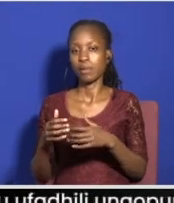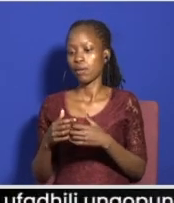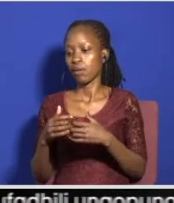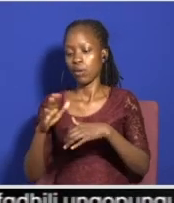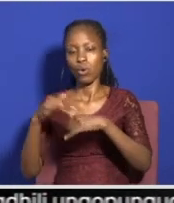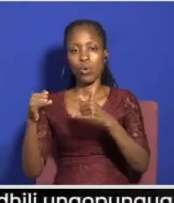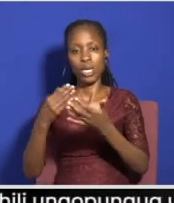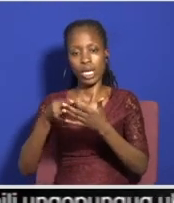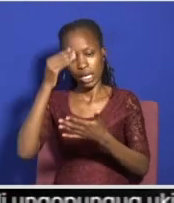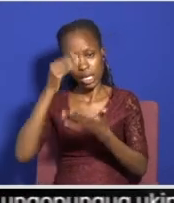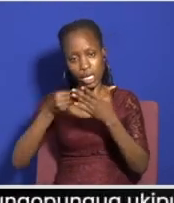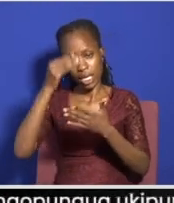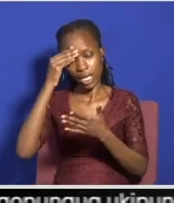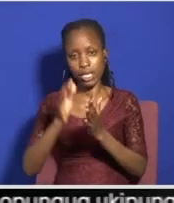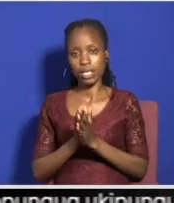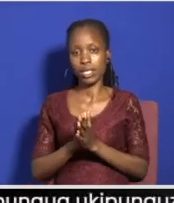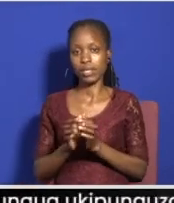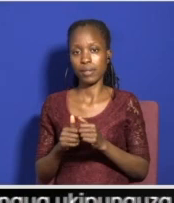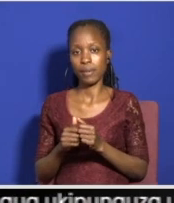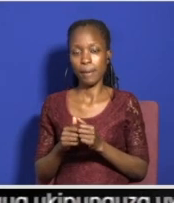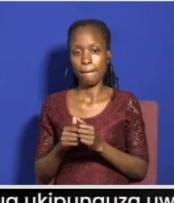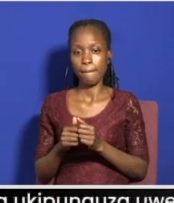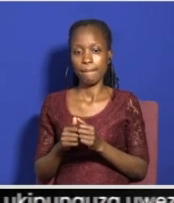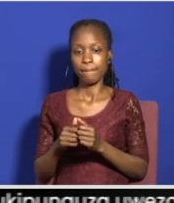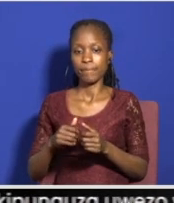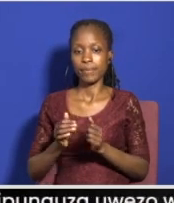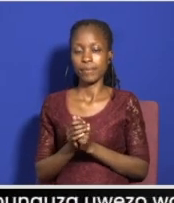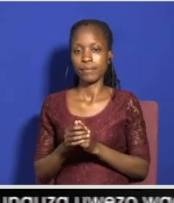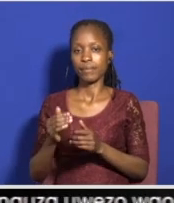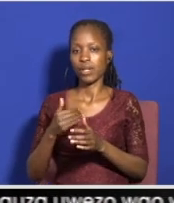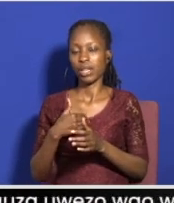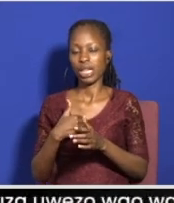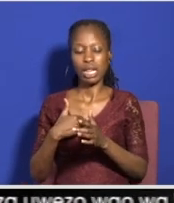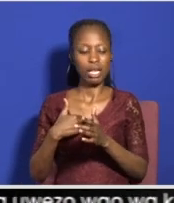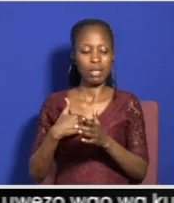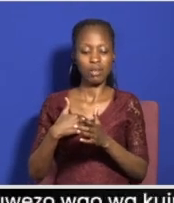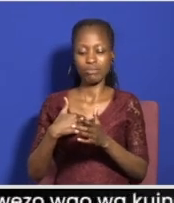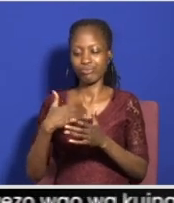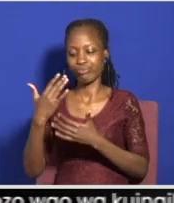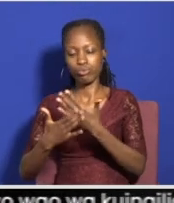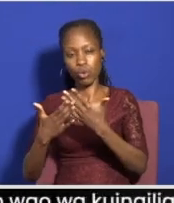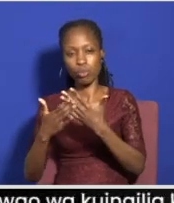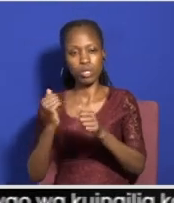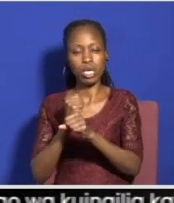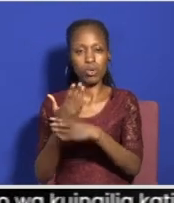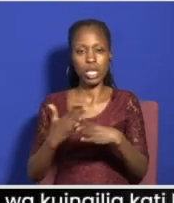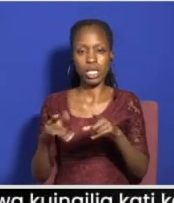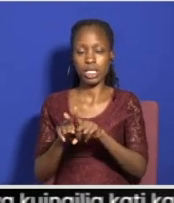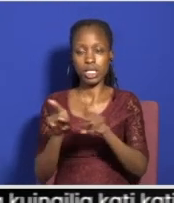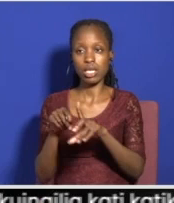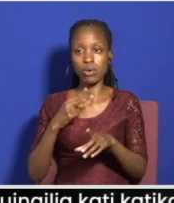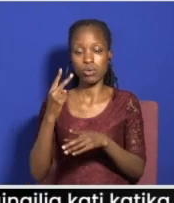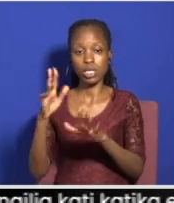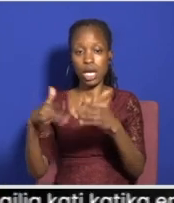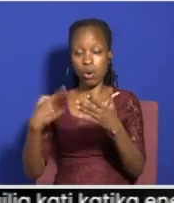have big data analytics, we have artificial intelligence. So ours is really to see how we are going to